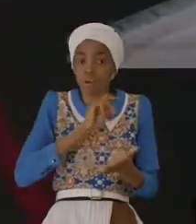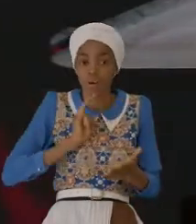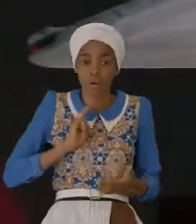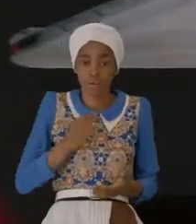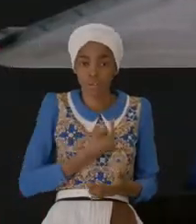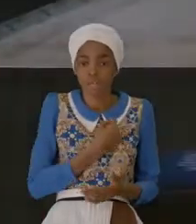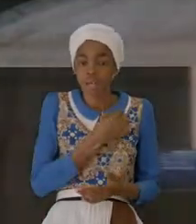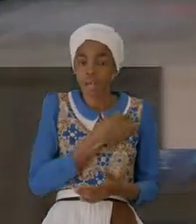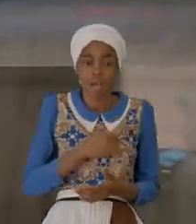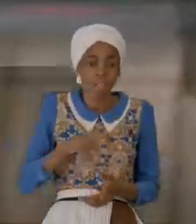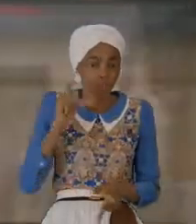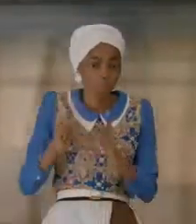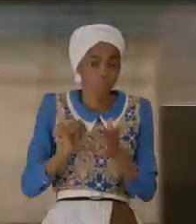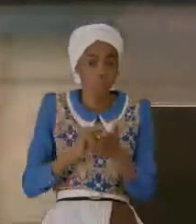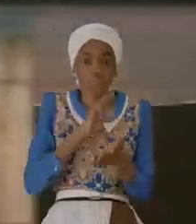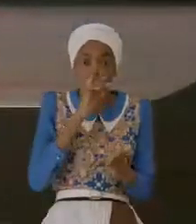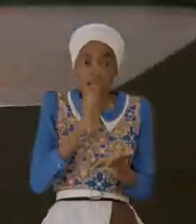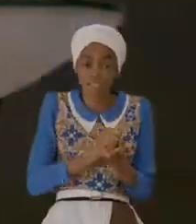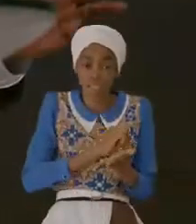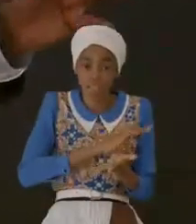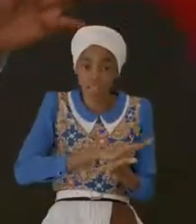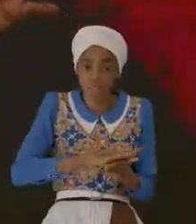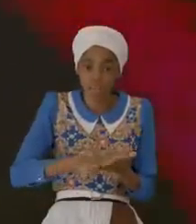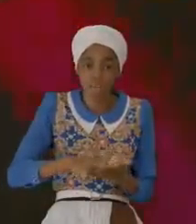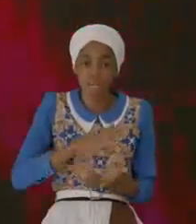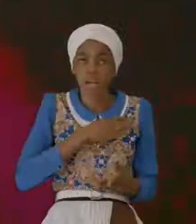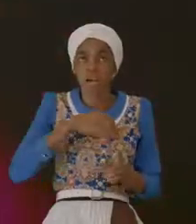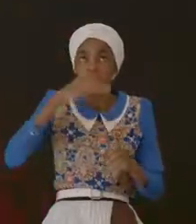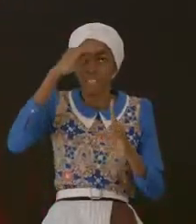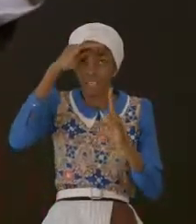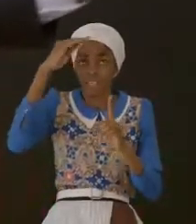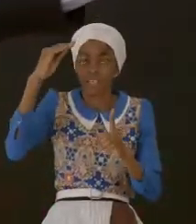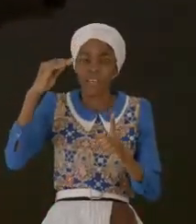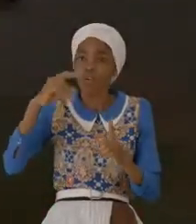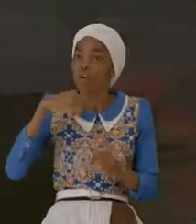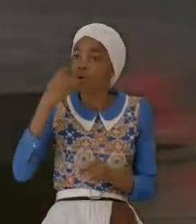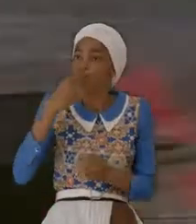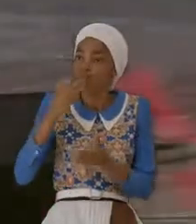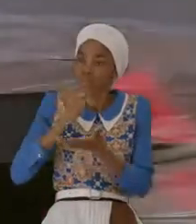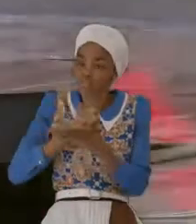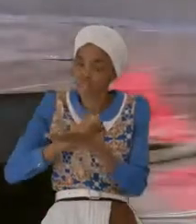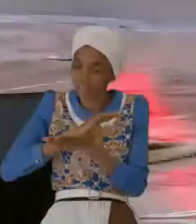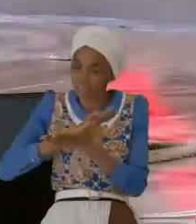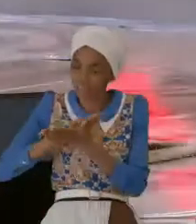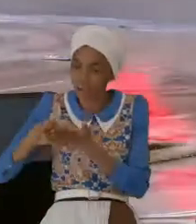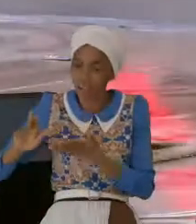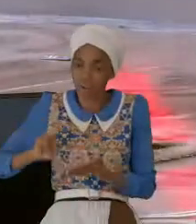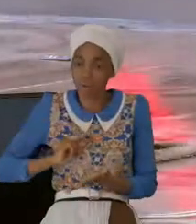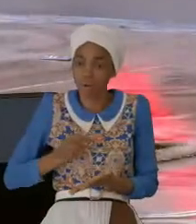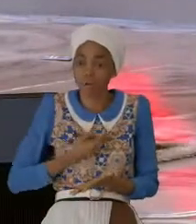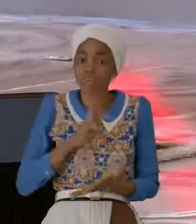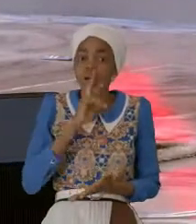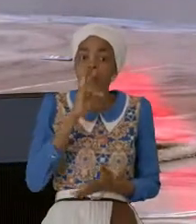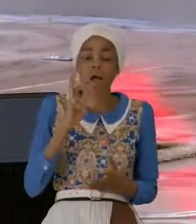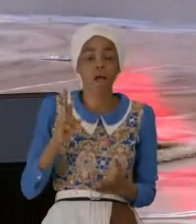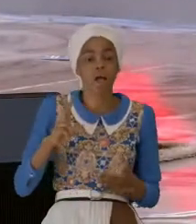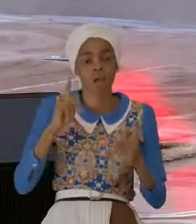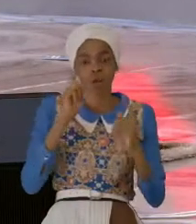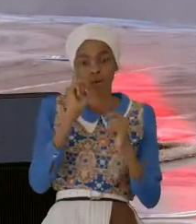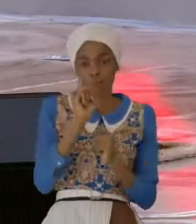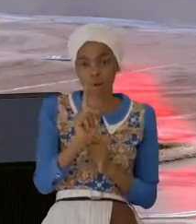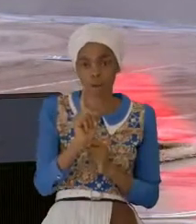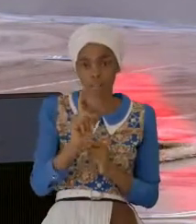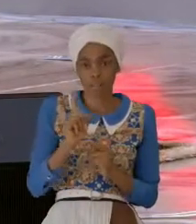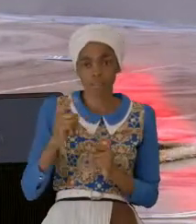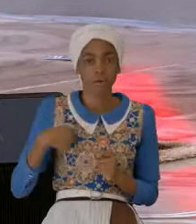they who are Sanctified and he who Sanctified were all of one when Unity